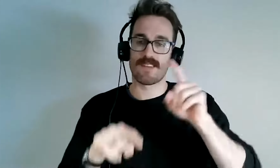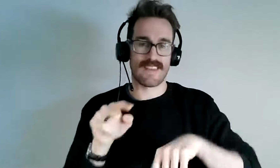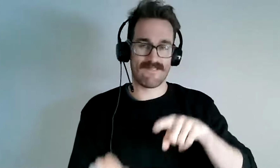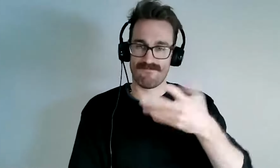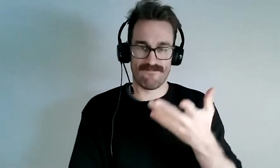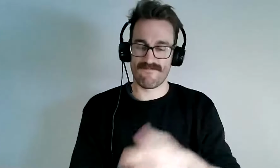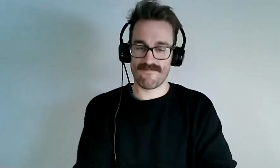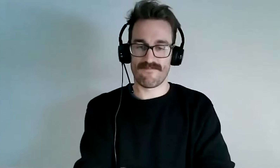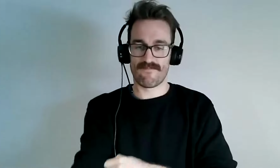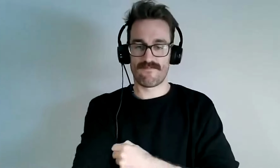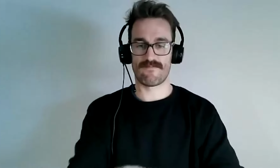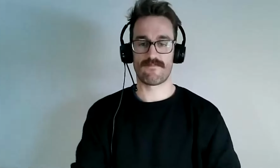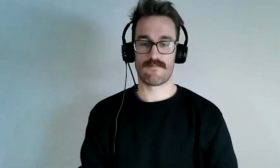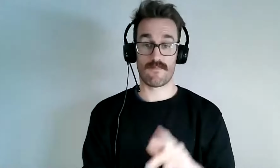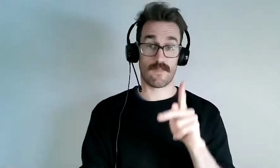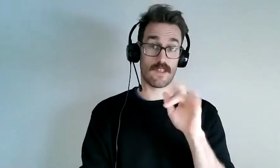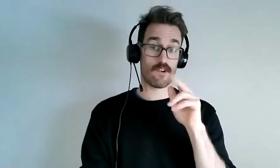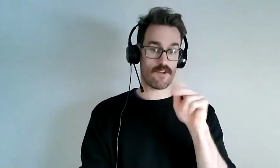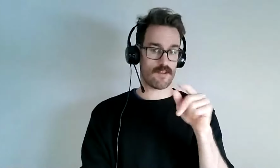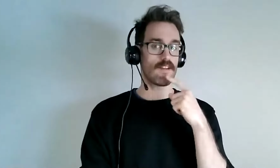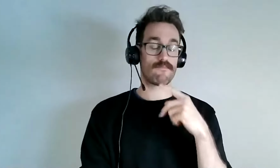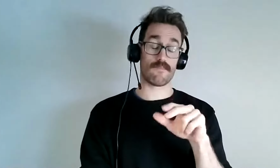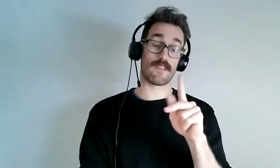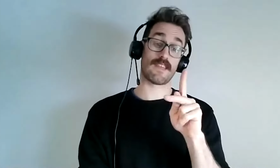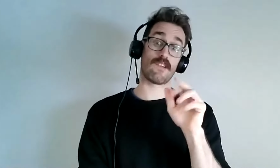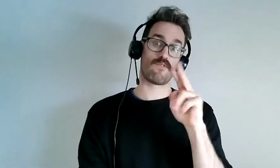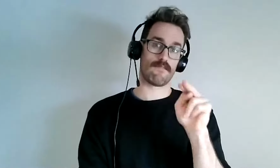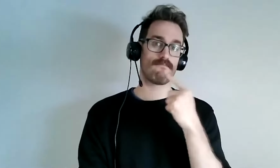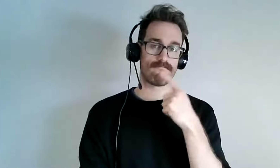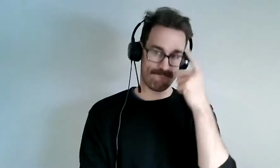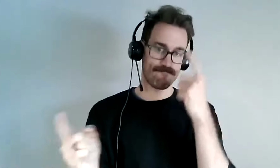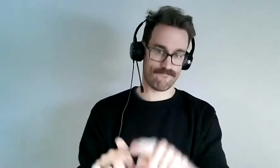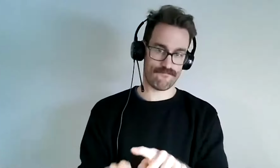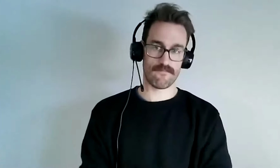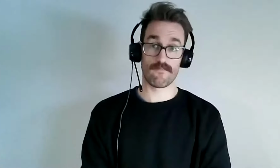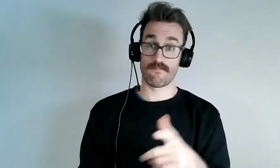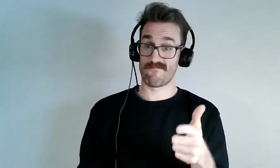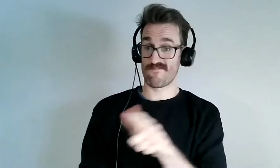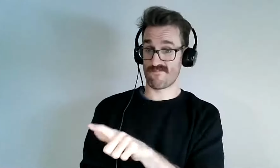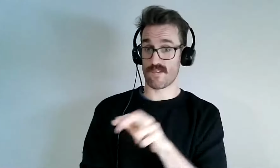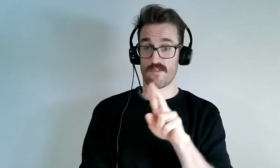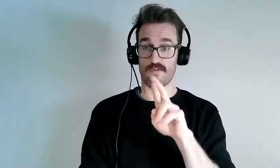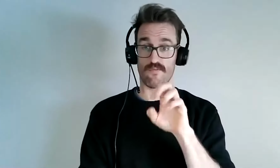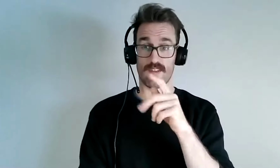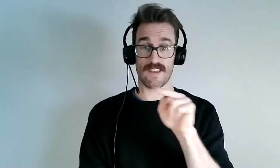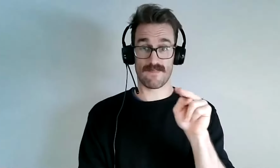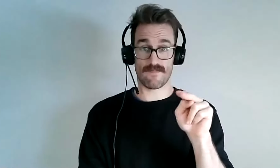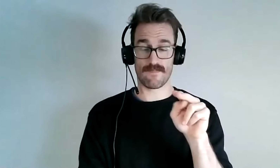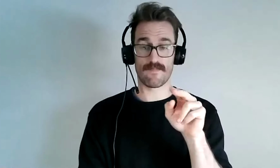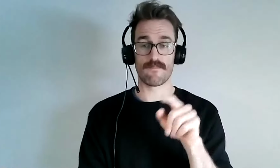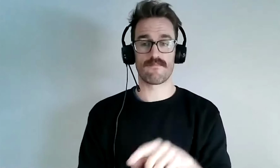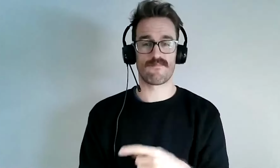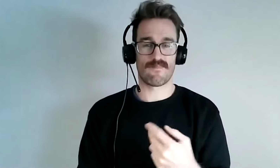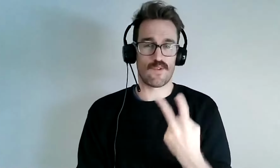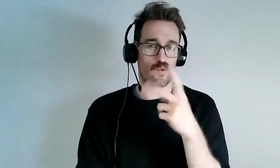point. I totally agree with that. So. Over to you, Rayan. Sure. I guess just two questions.